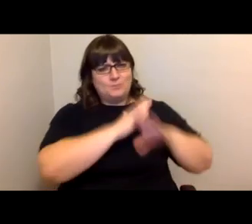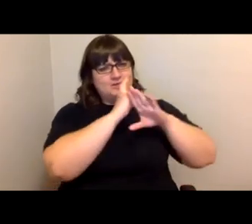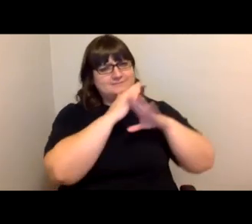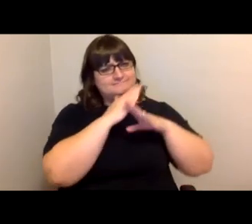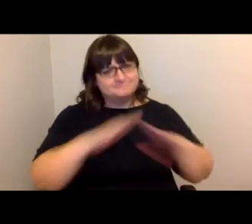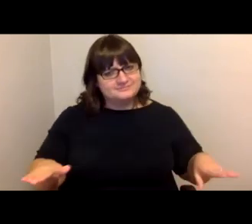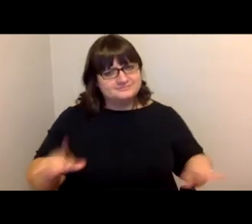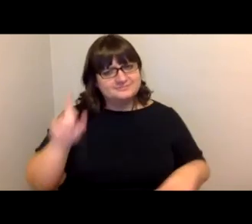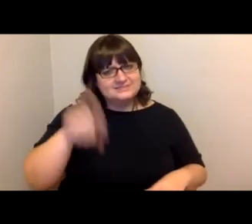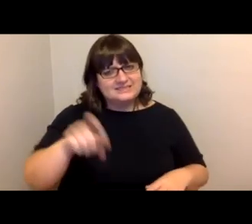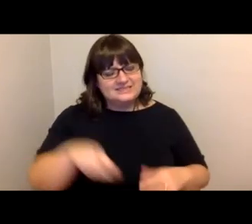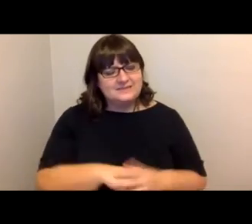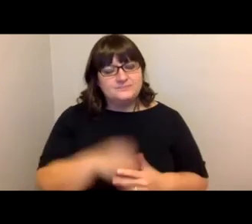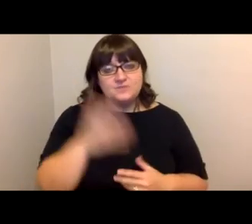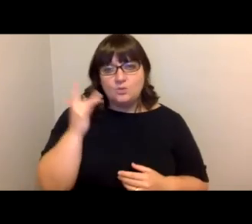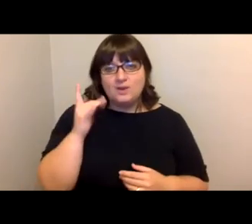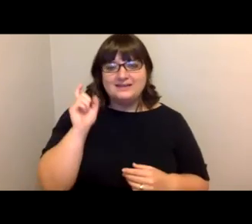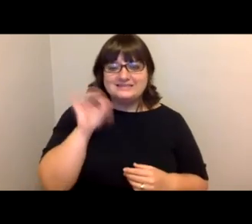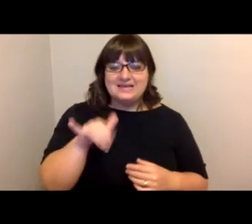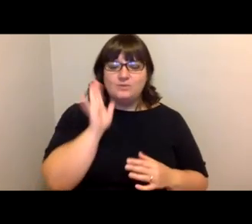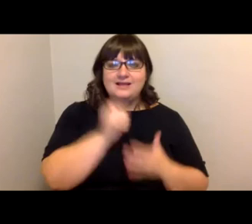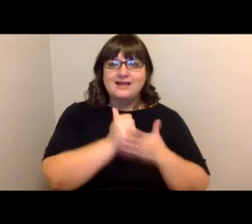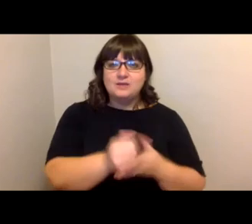be in much broader care relationships.